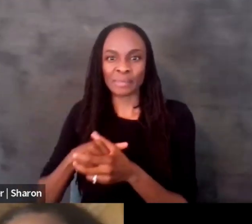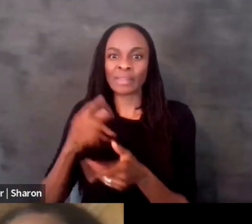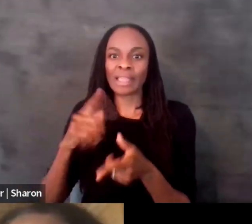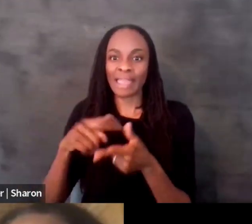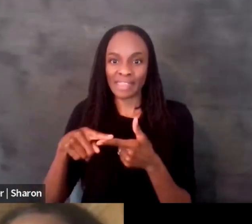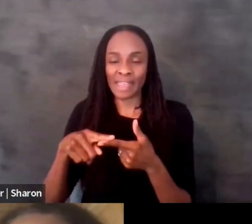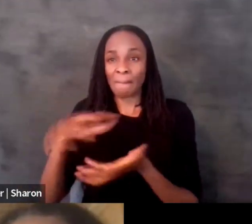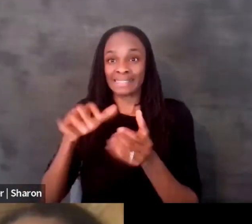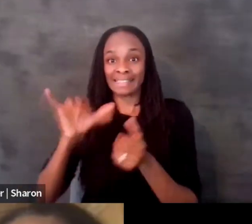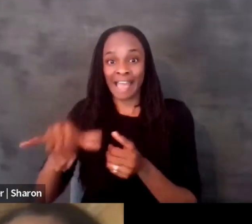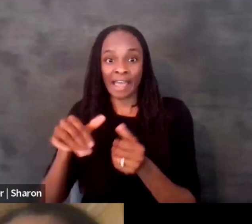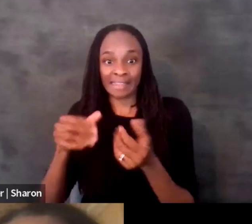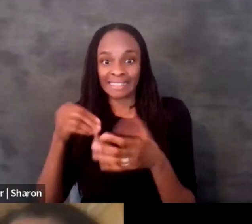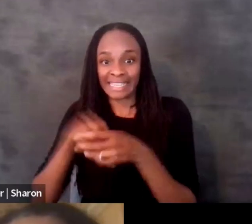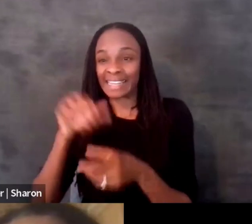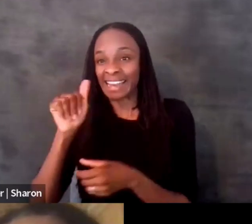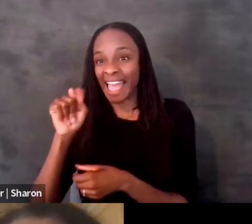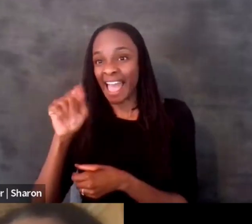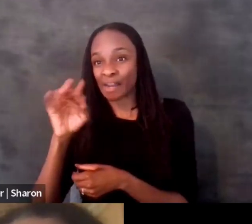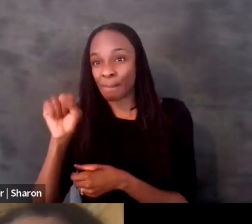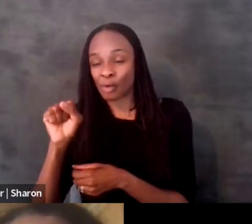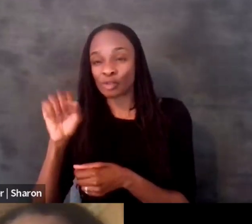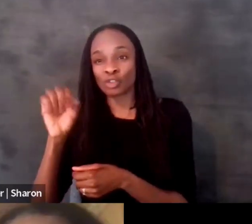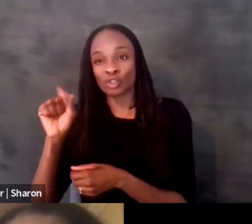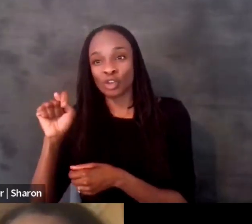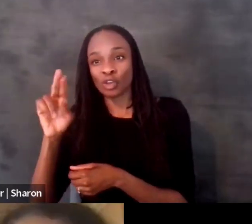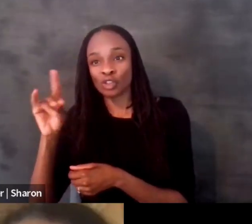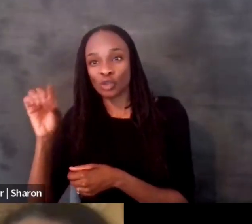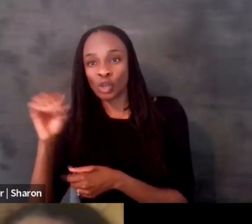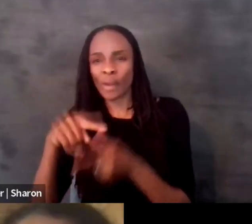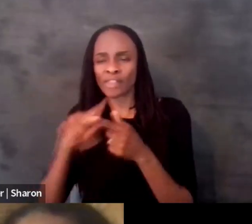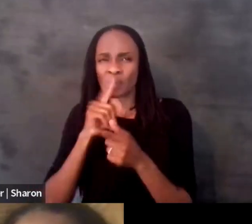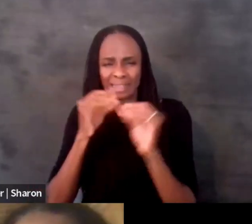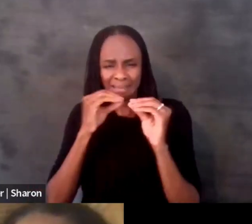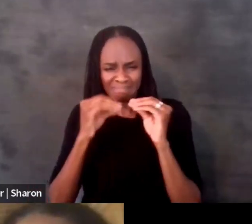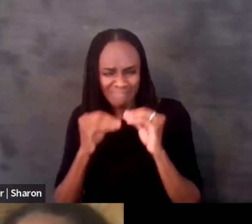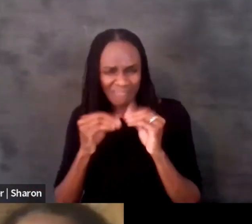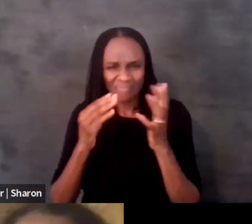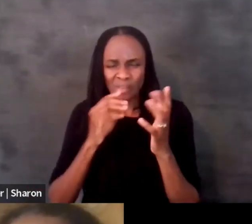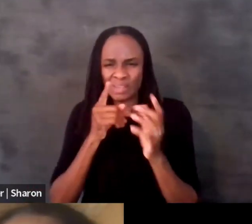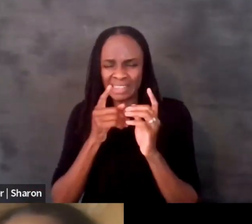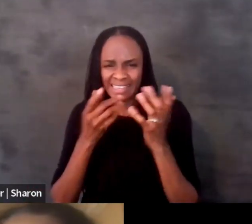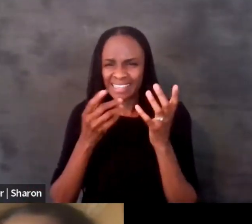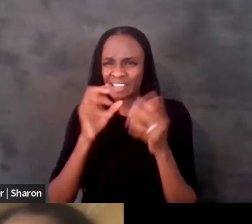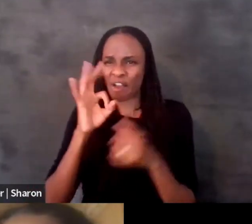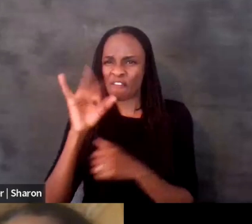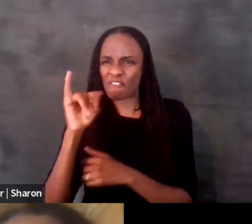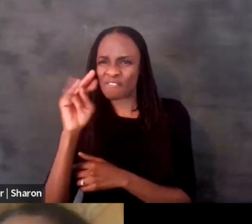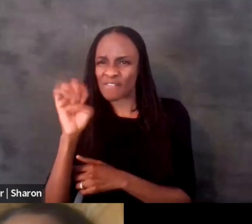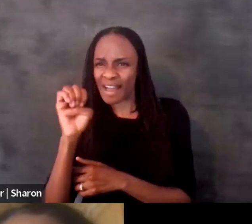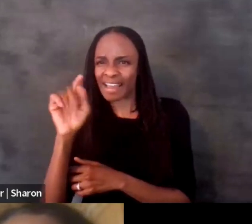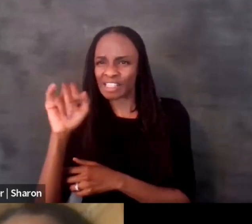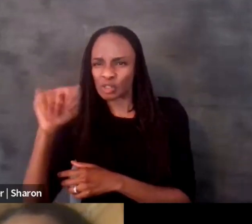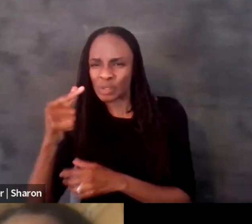studio. Uh, Oh, and then it was like really fine tuning is how can in every image create a little narrative, a